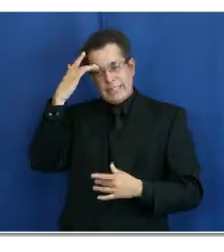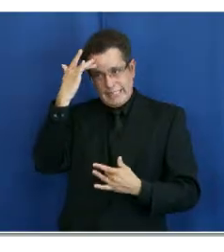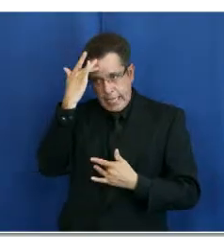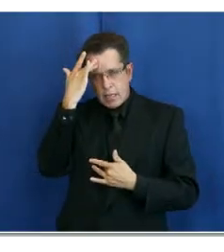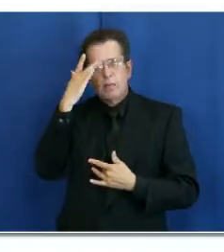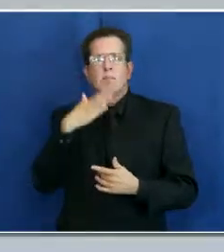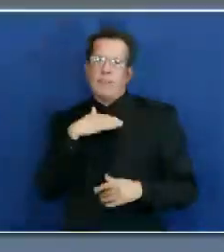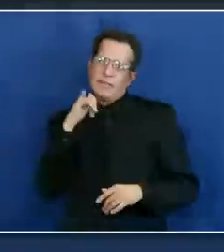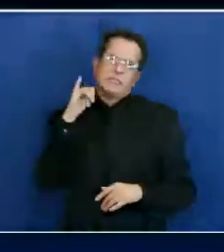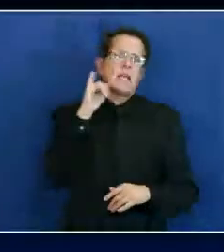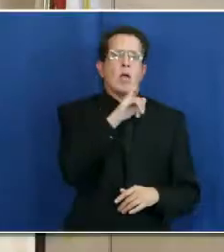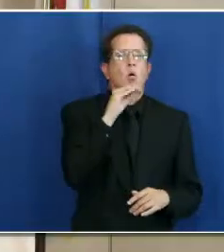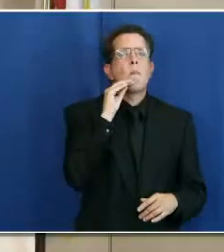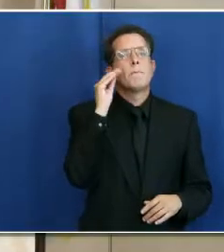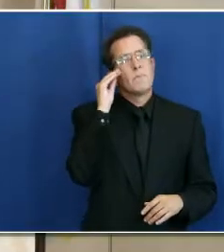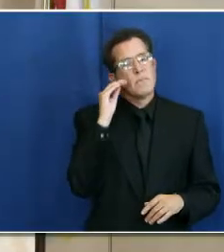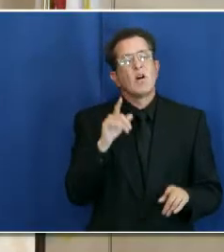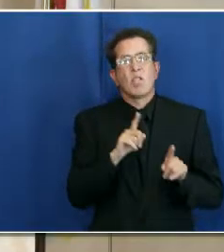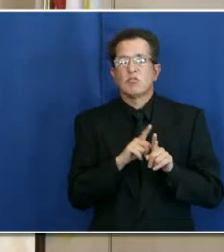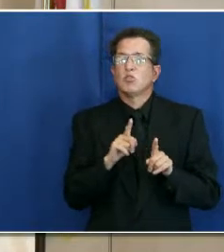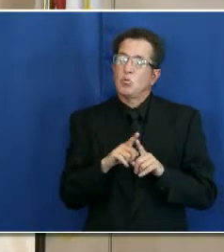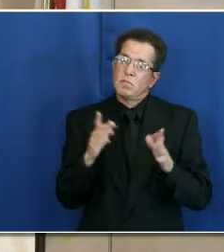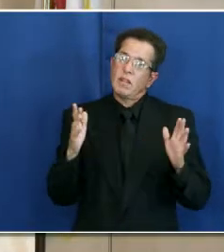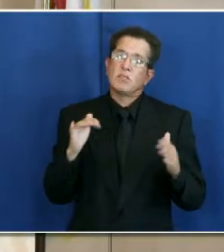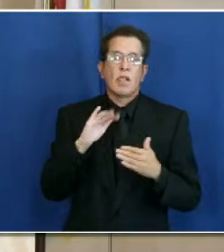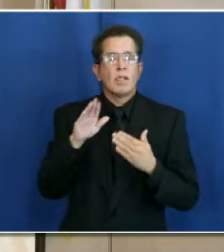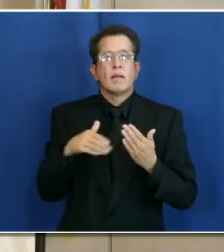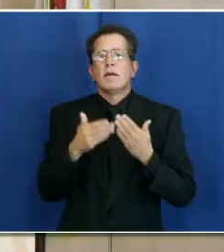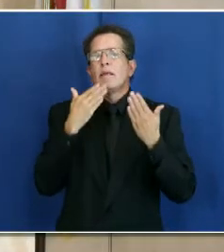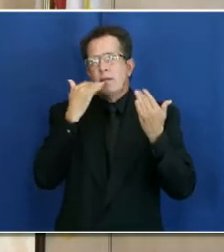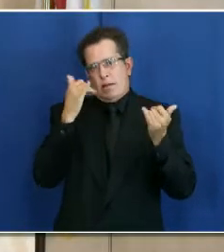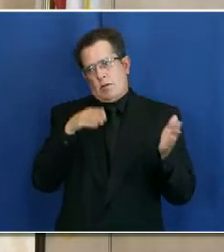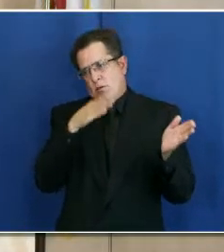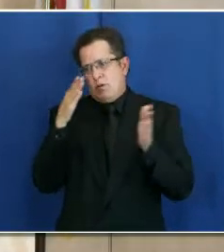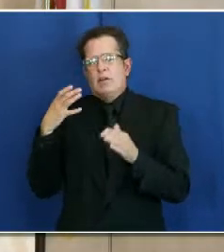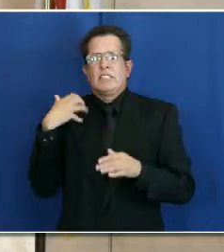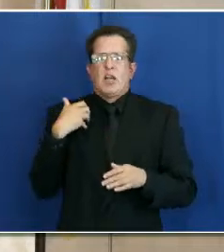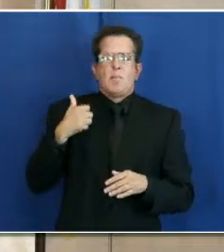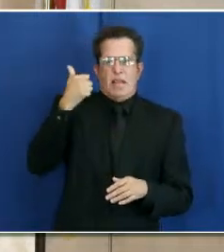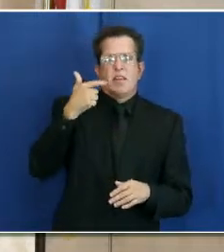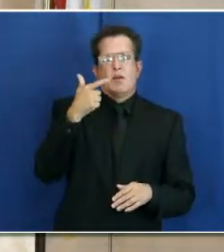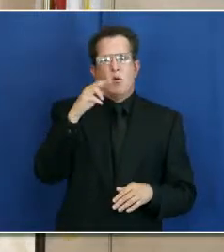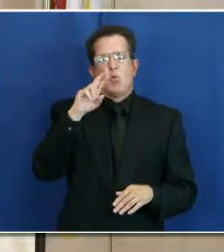please welcome back to the podium Chairman Greg Cox. Thank you.